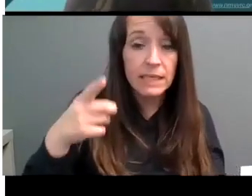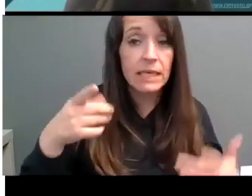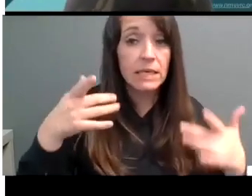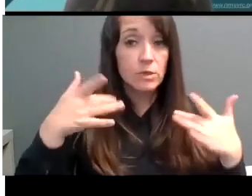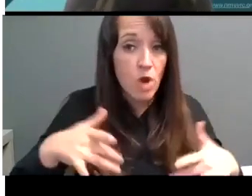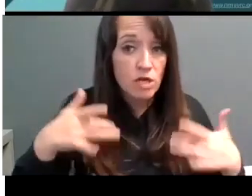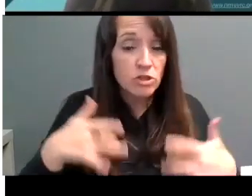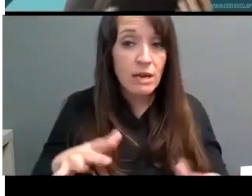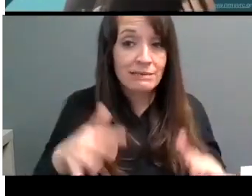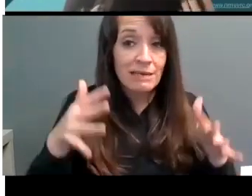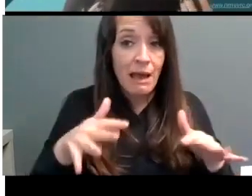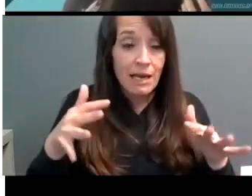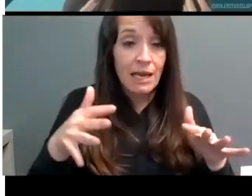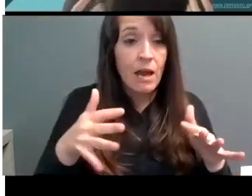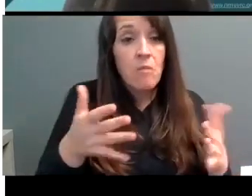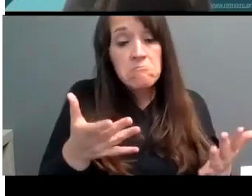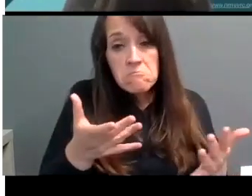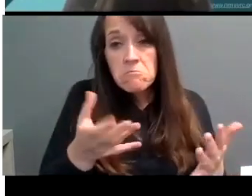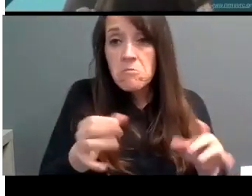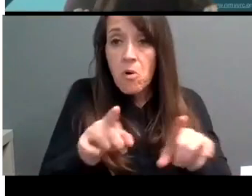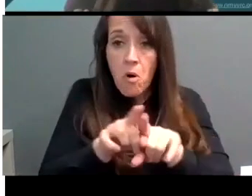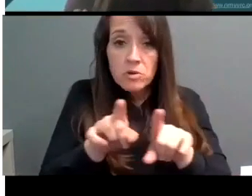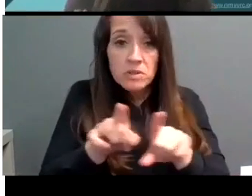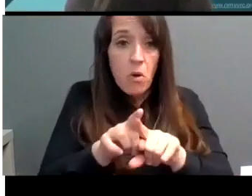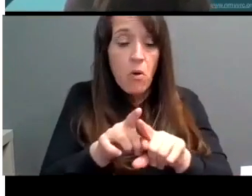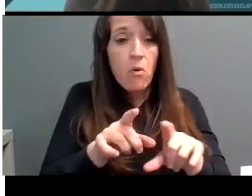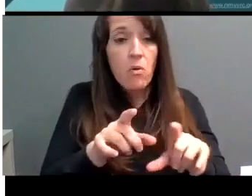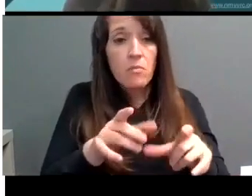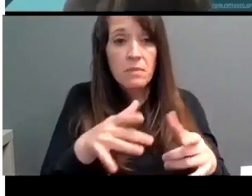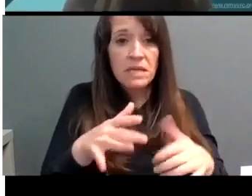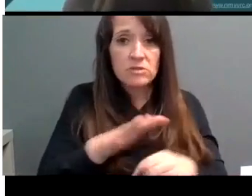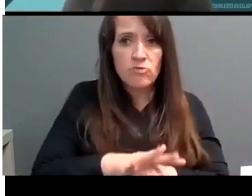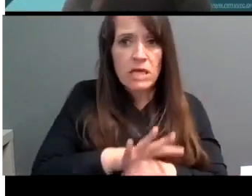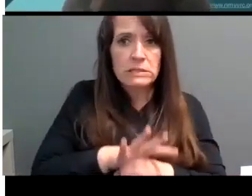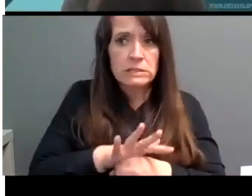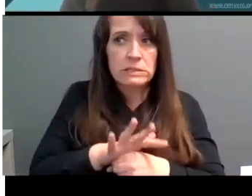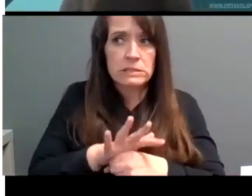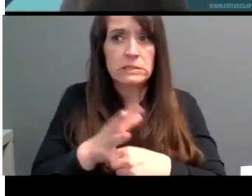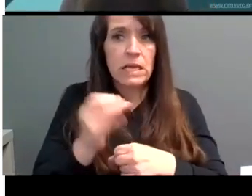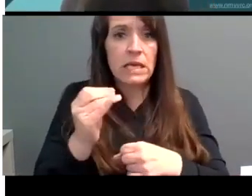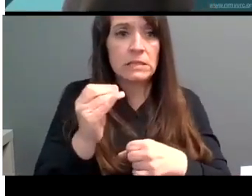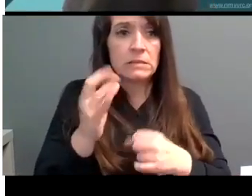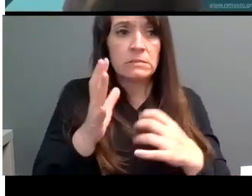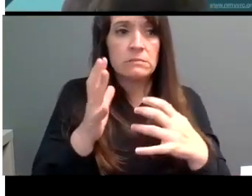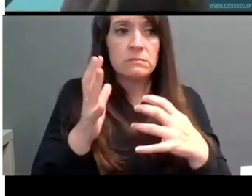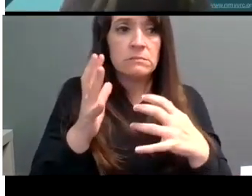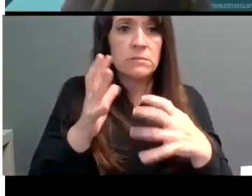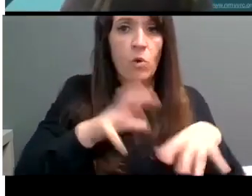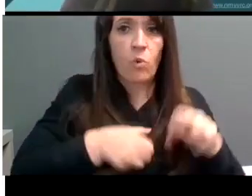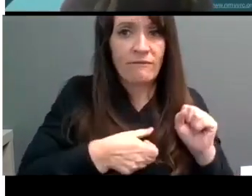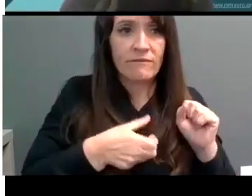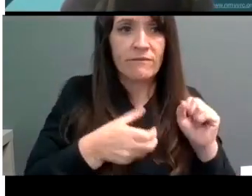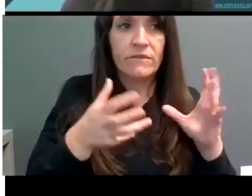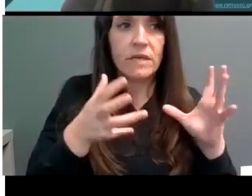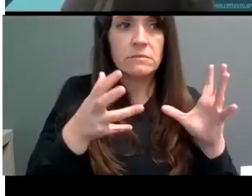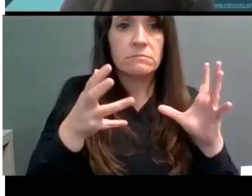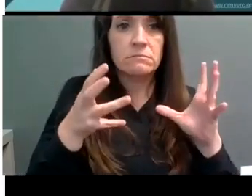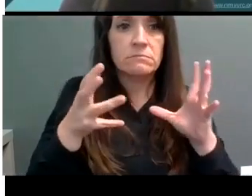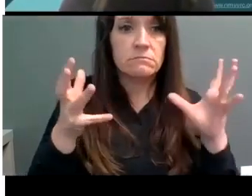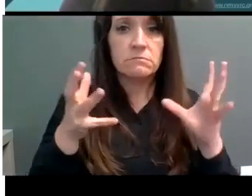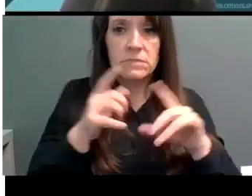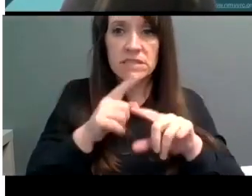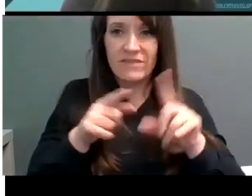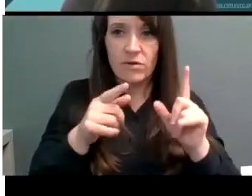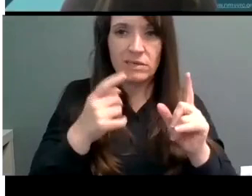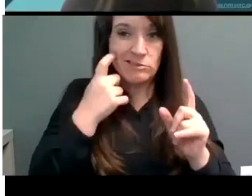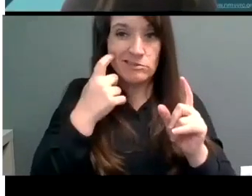but also could just mean distress and stress and grief, all kinds of different reactions.